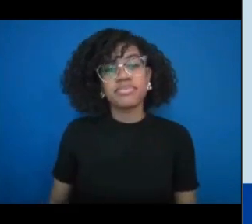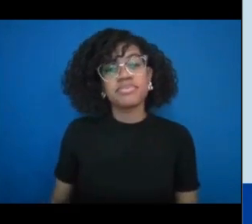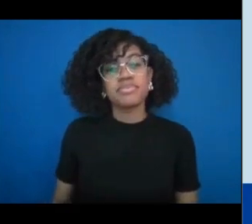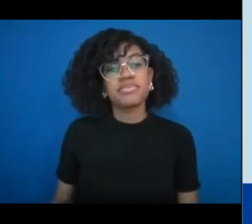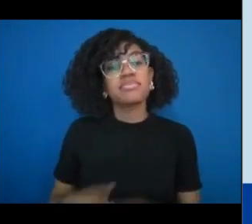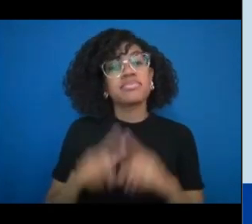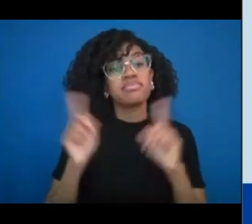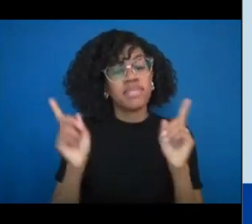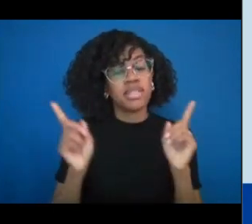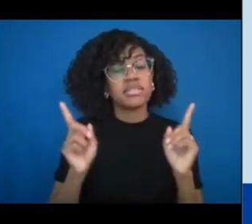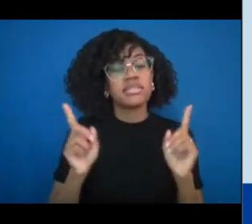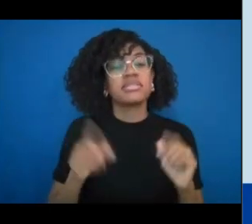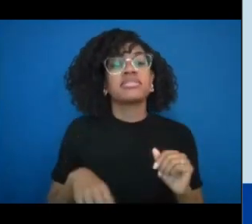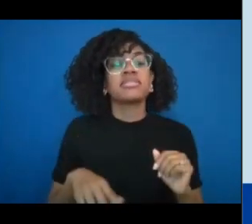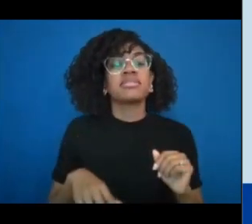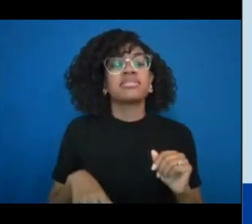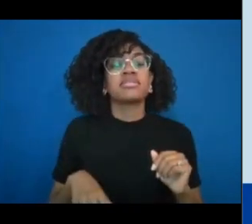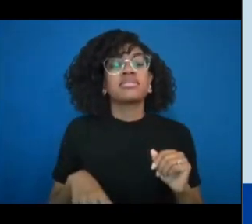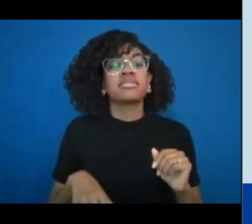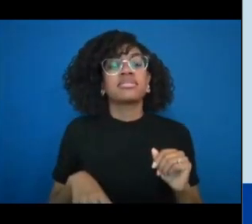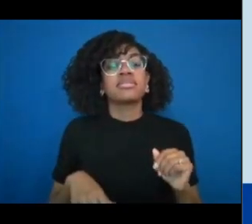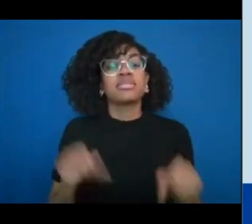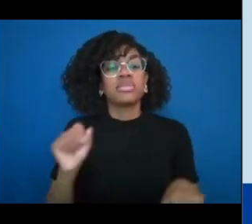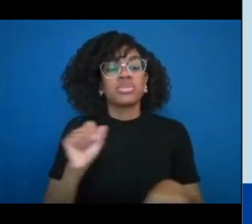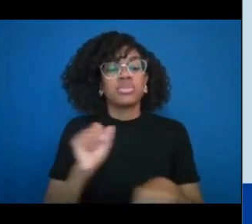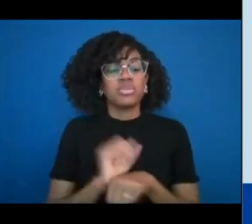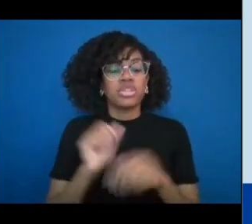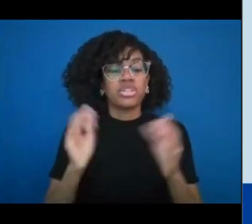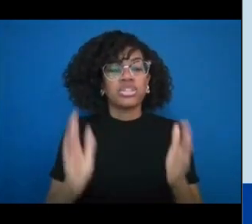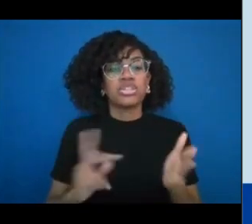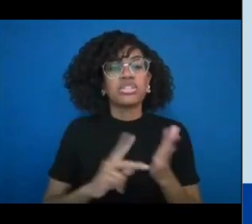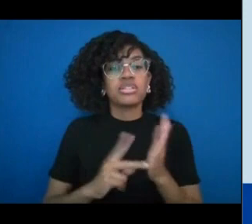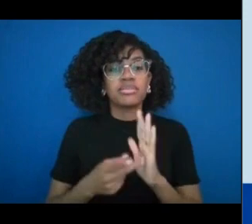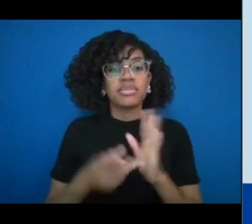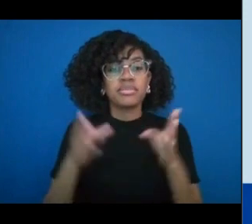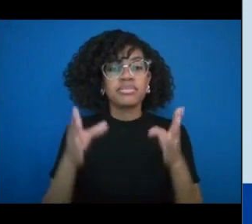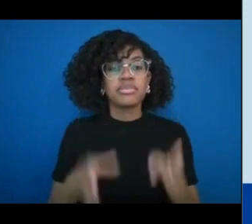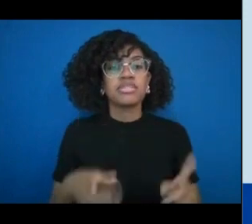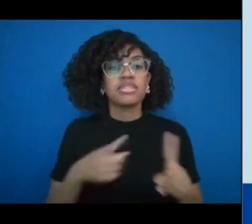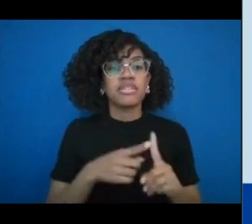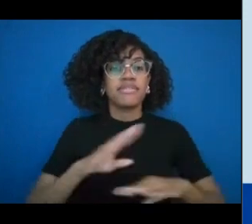But in theory, a worker is somebody who fills a role